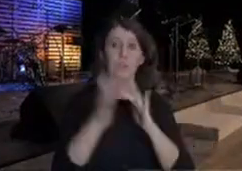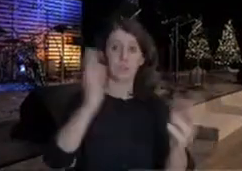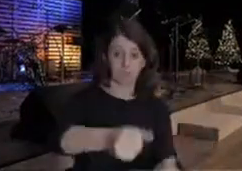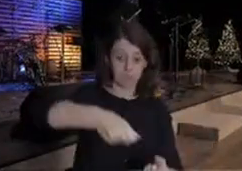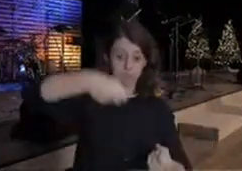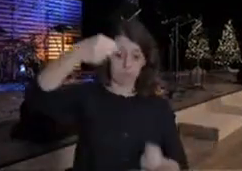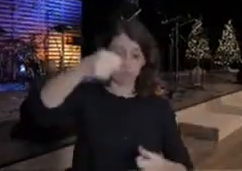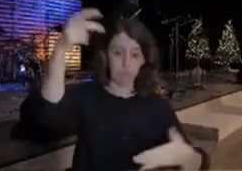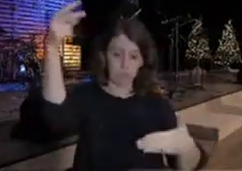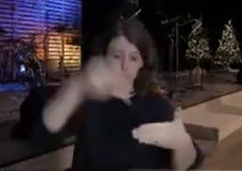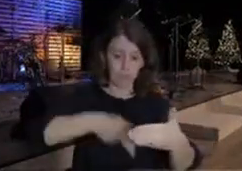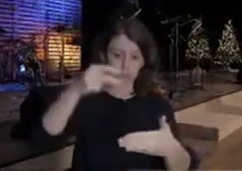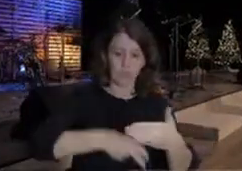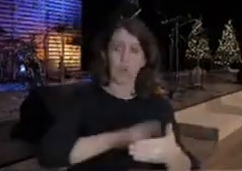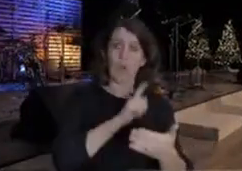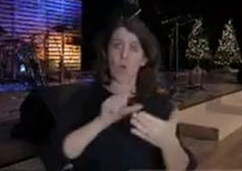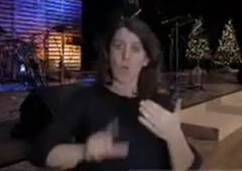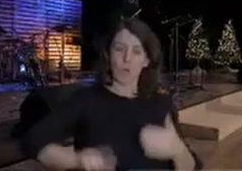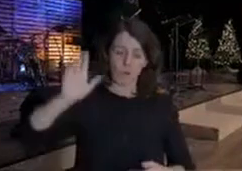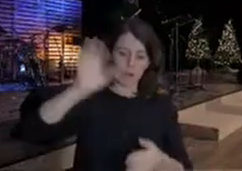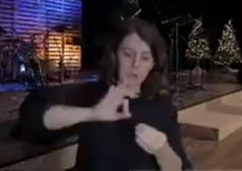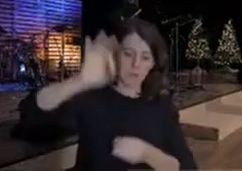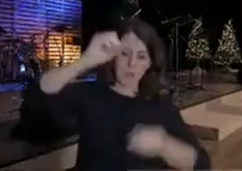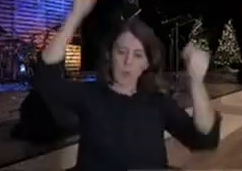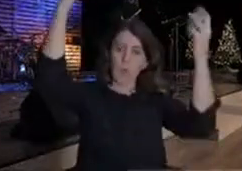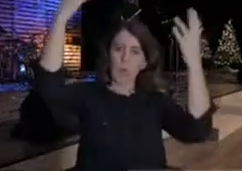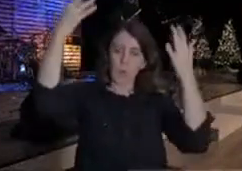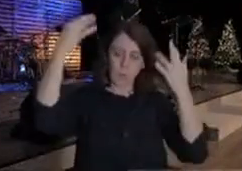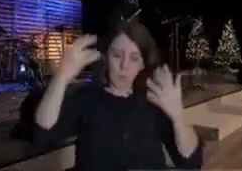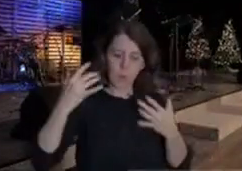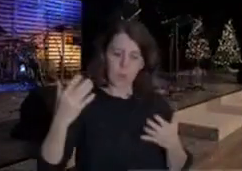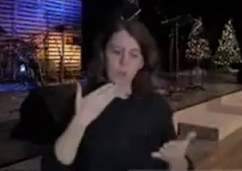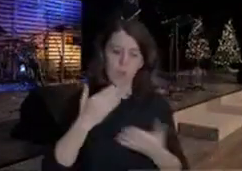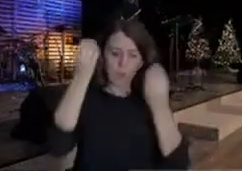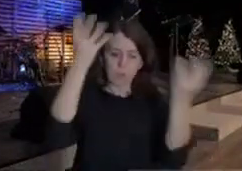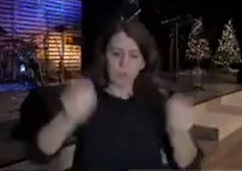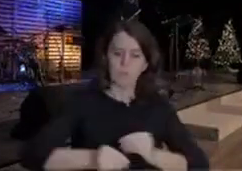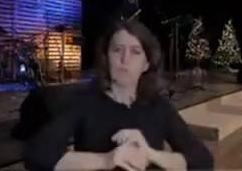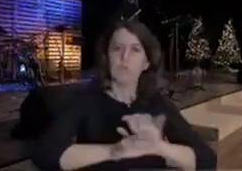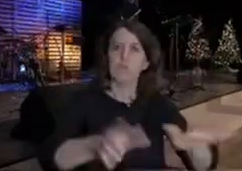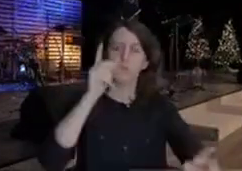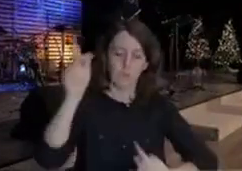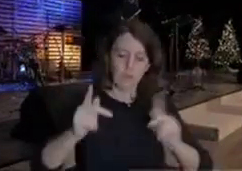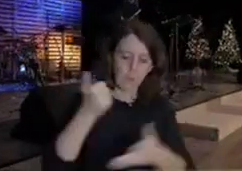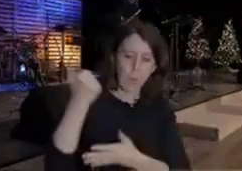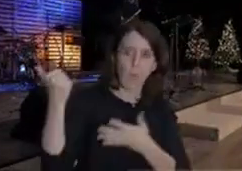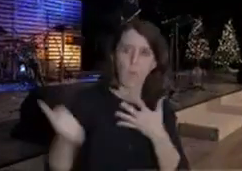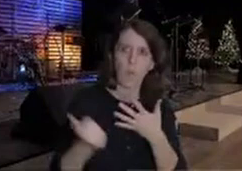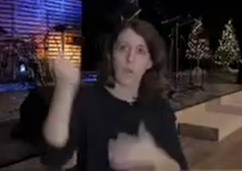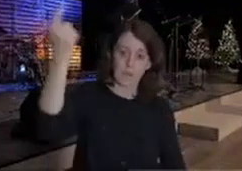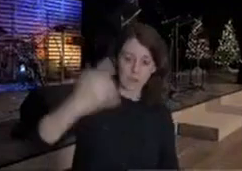good news to the poor. He sent me to proclaim freedom for the prisoners and recovery of sight for the